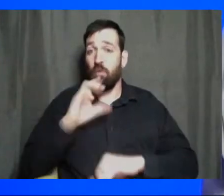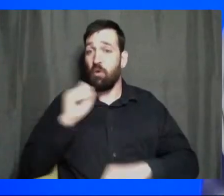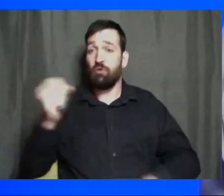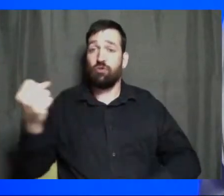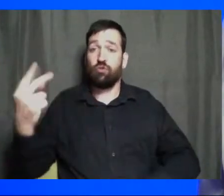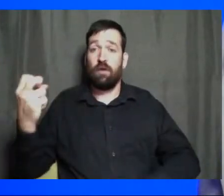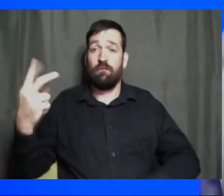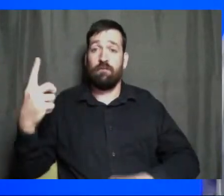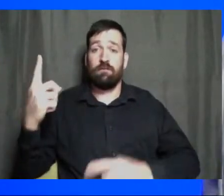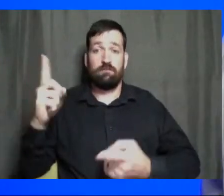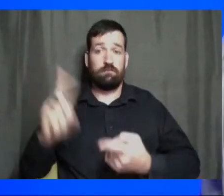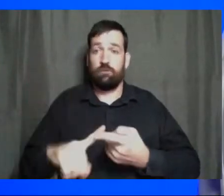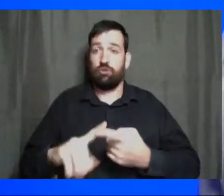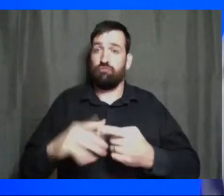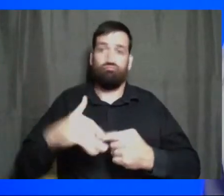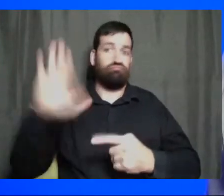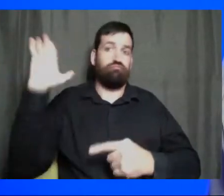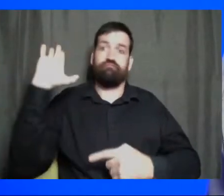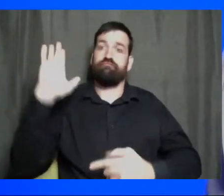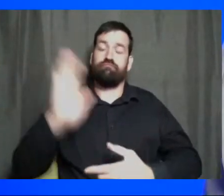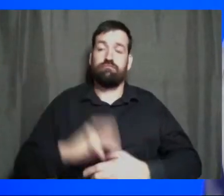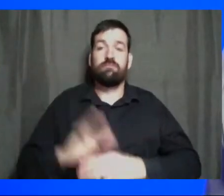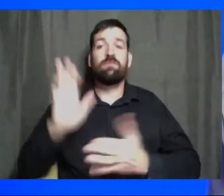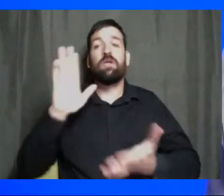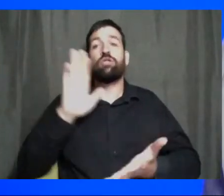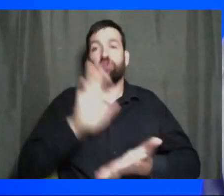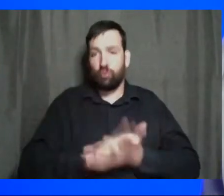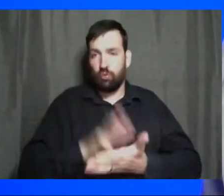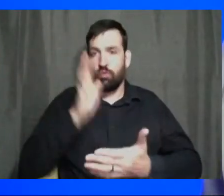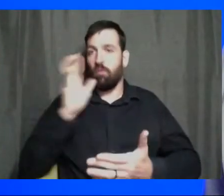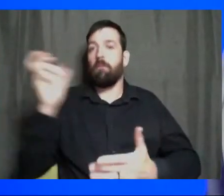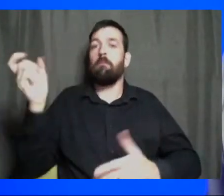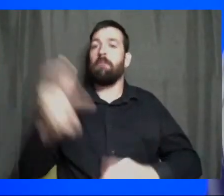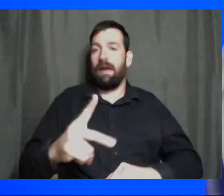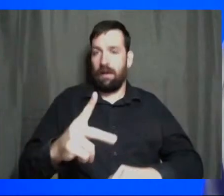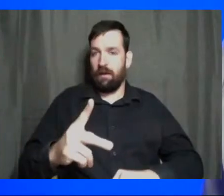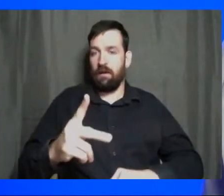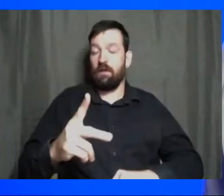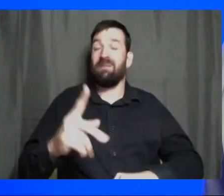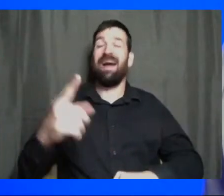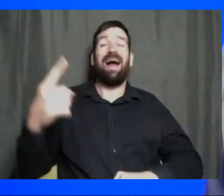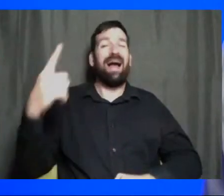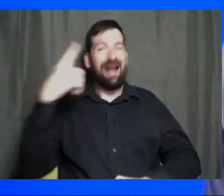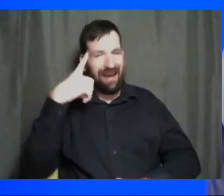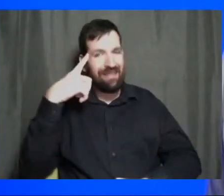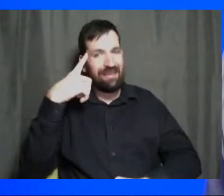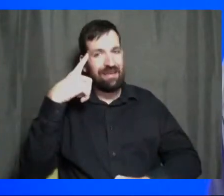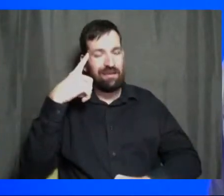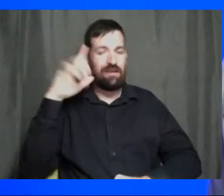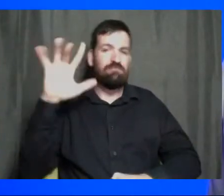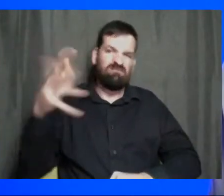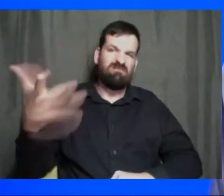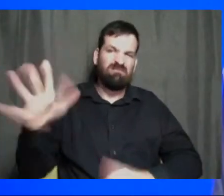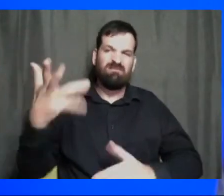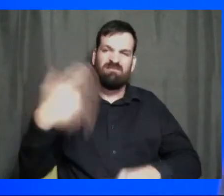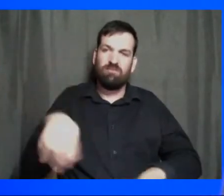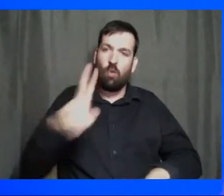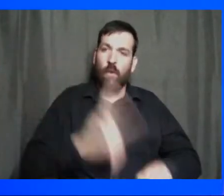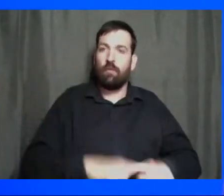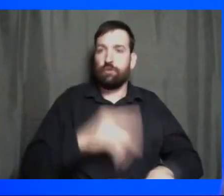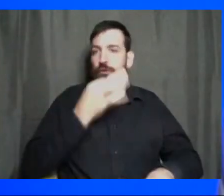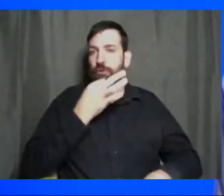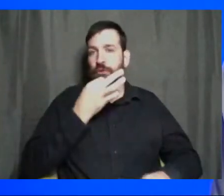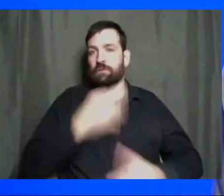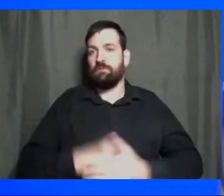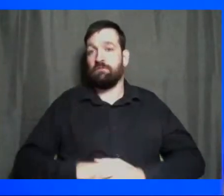adulthood, schools are going to be back to, I think, pretty much normal soon. I mean, it may into